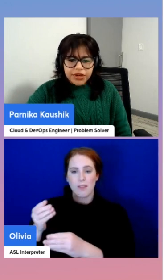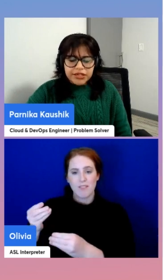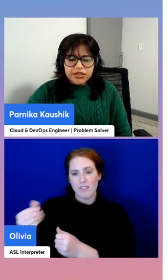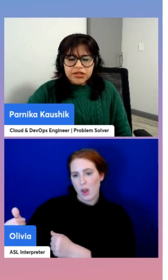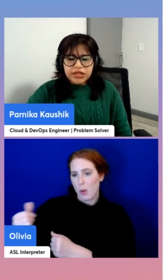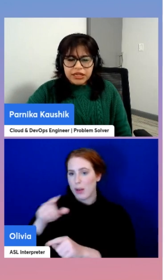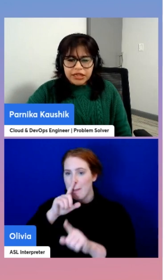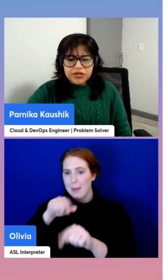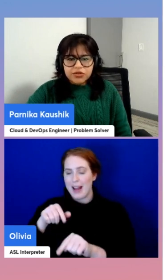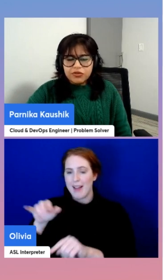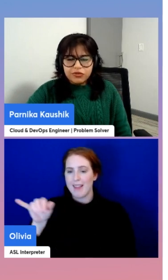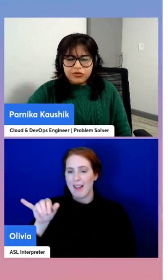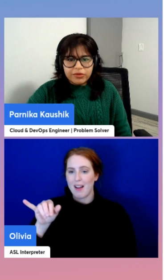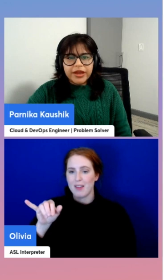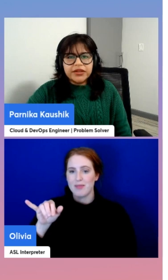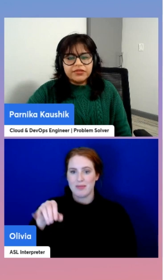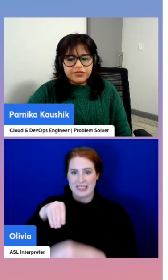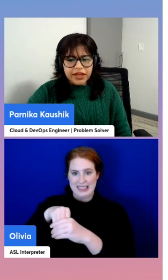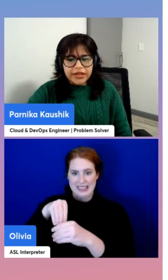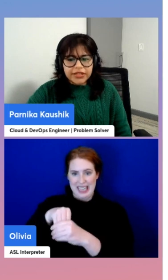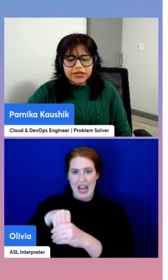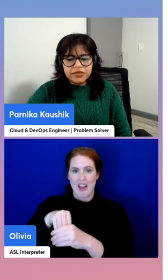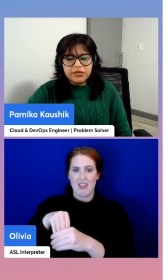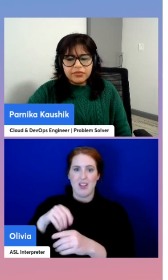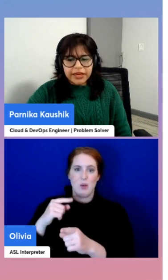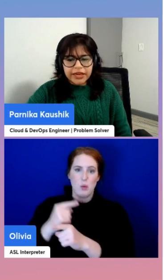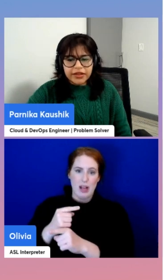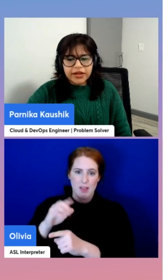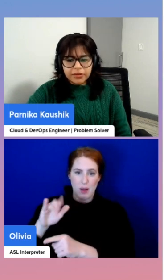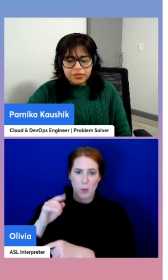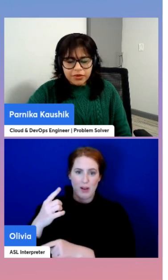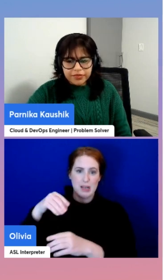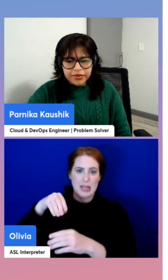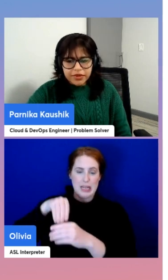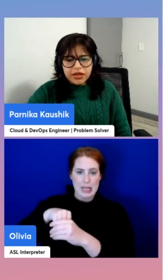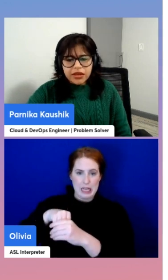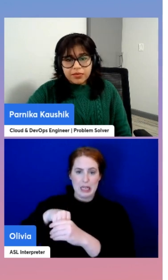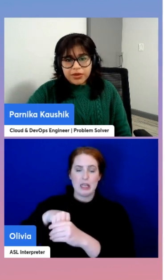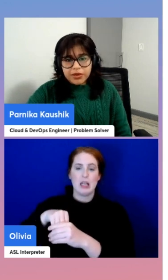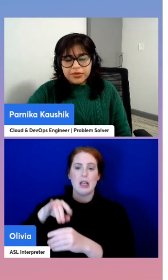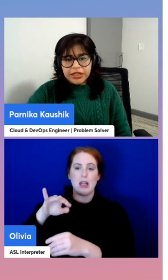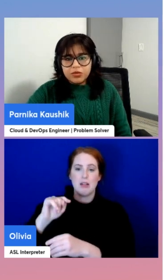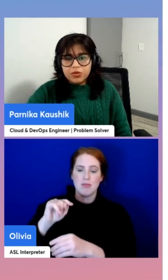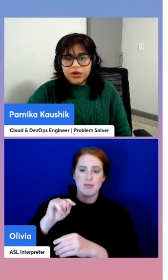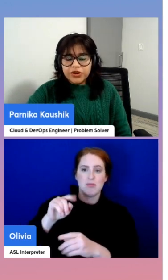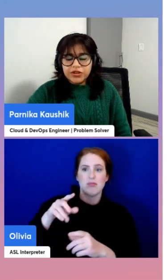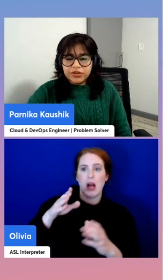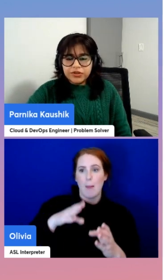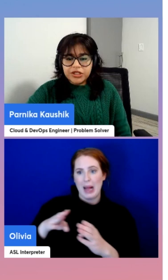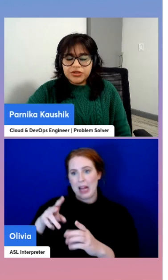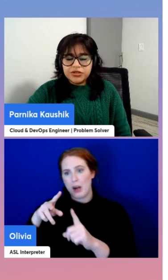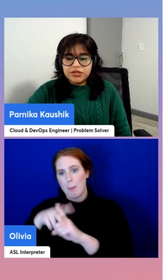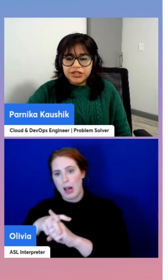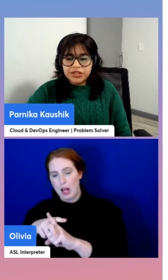the write, init, format, validate, plan, and apply. Apply being